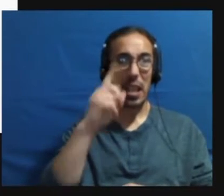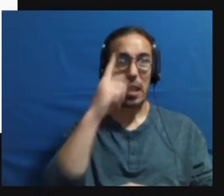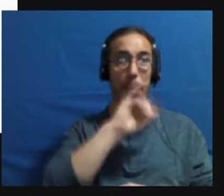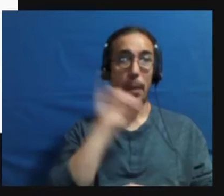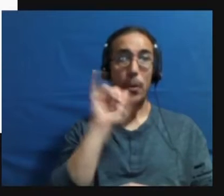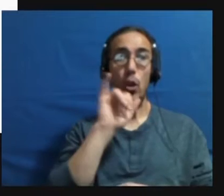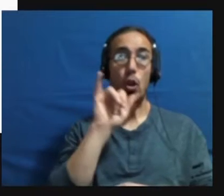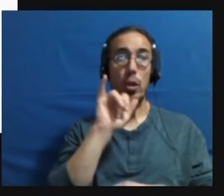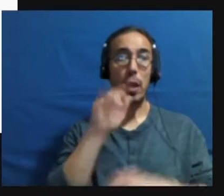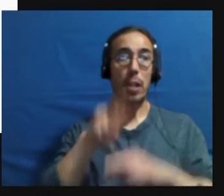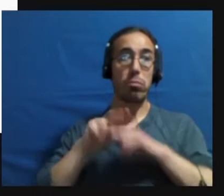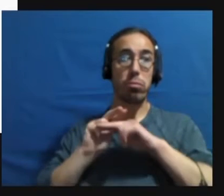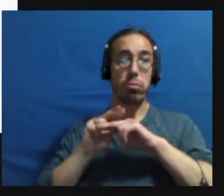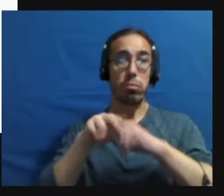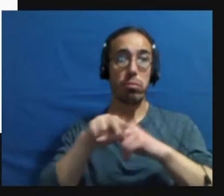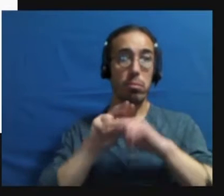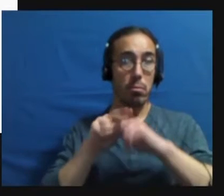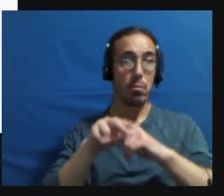Like that.